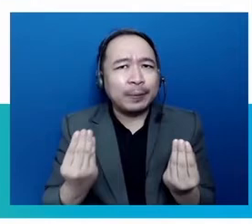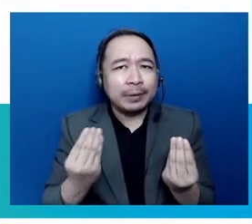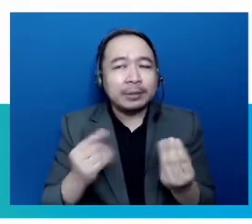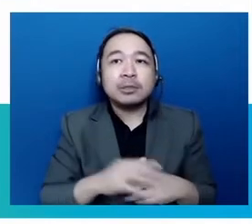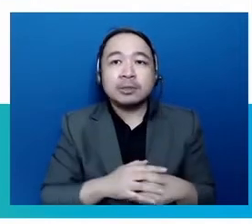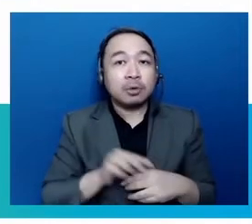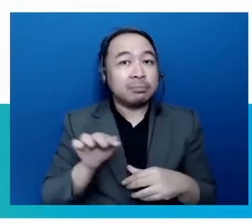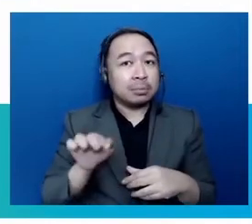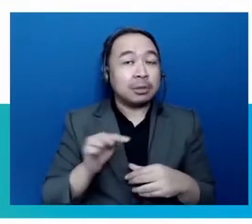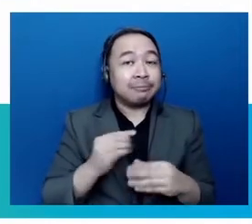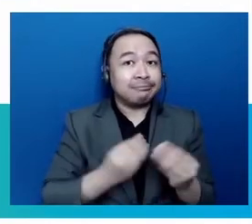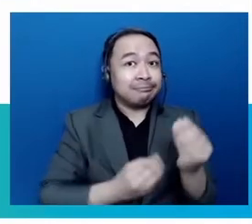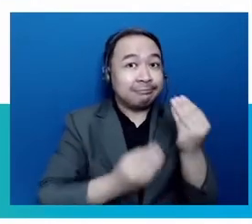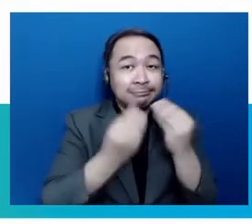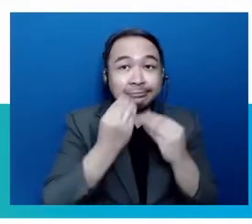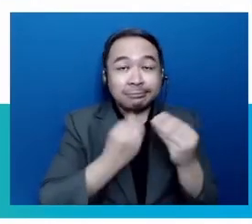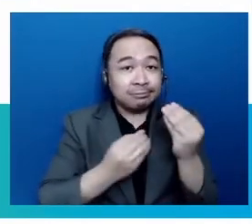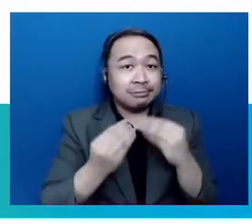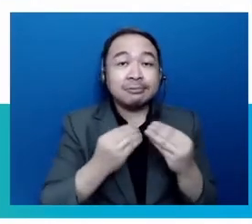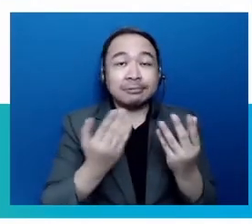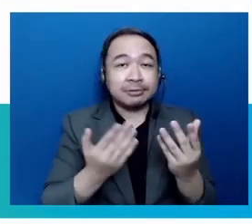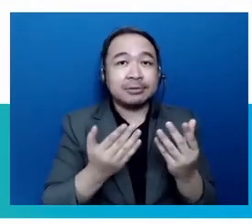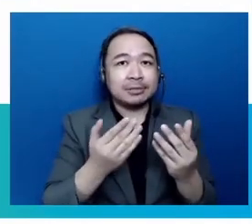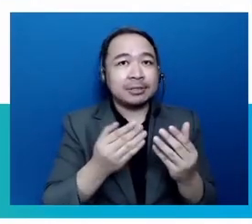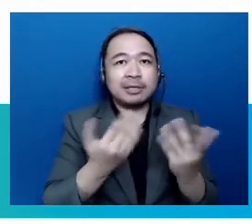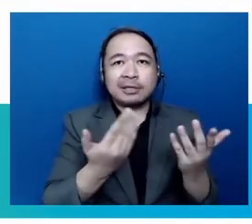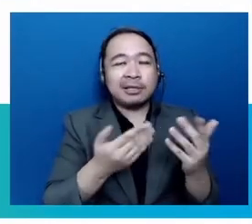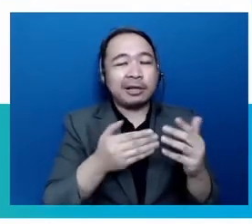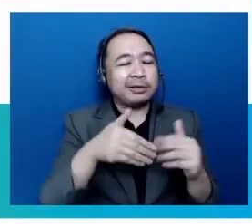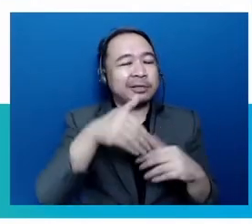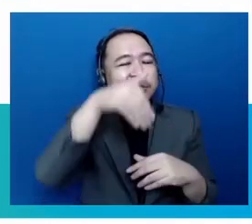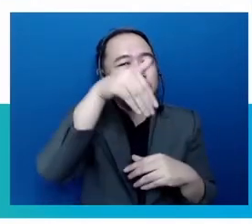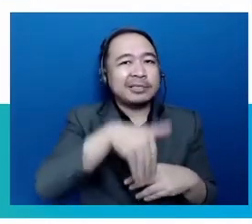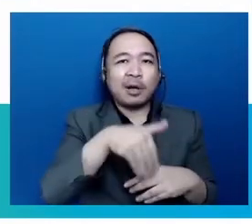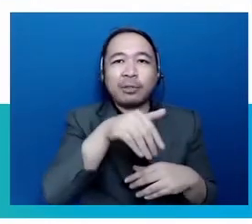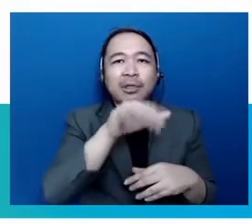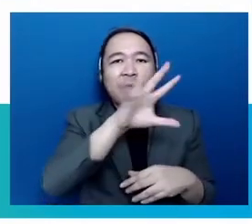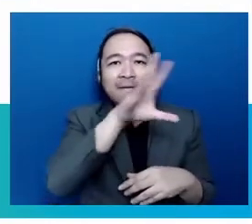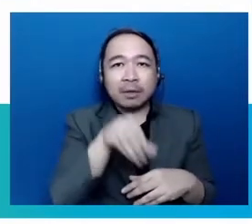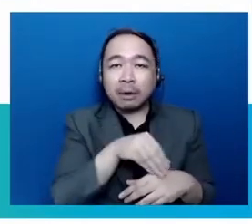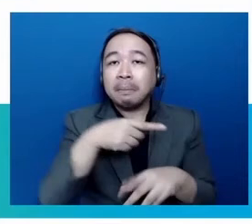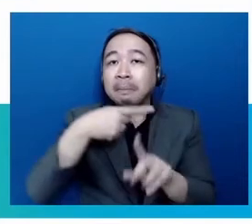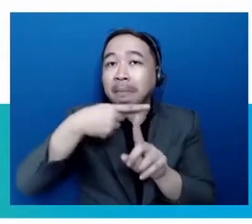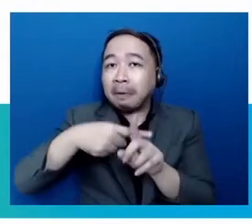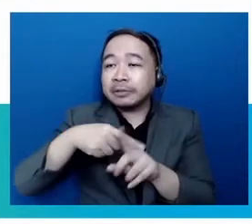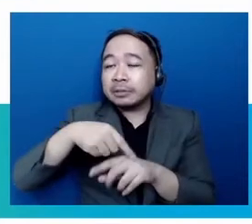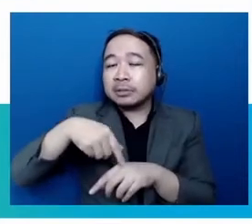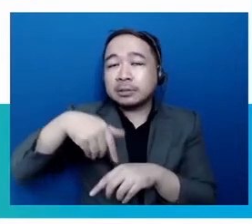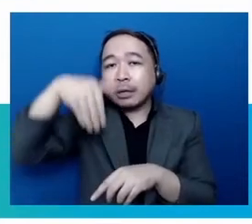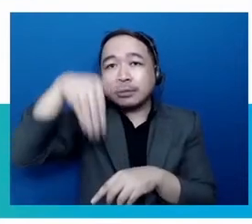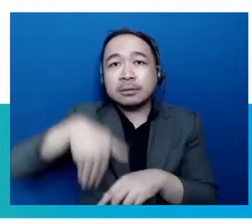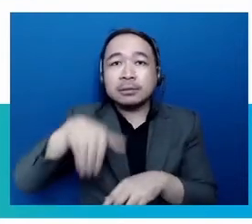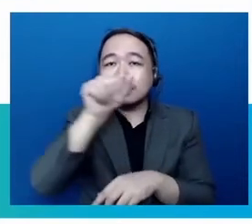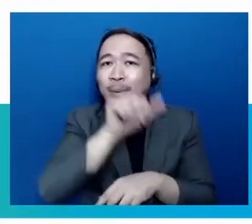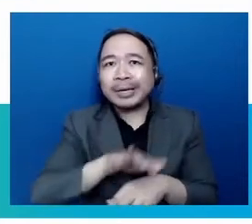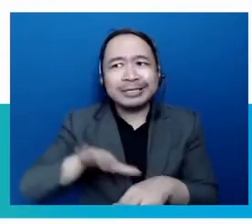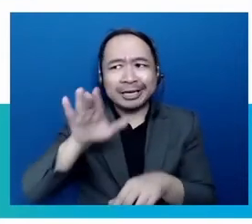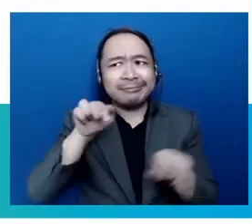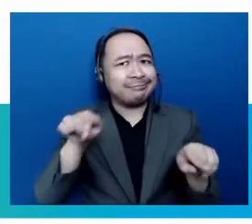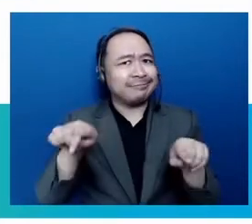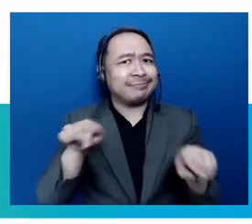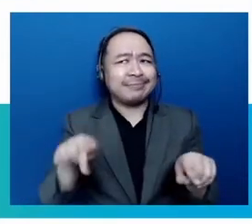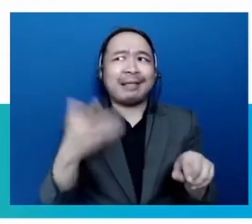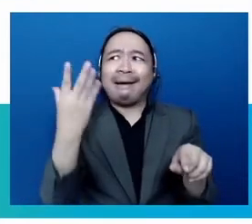so in sub-Saharan Africa and in South Asia. So we also know that deaths in